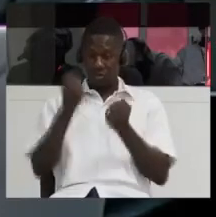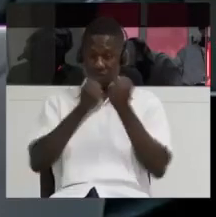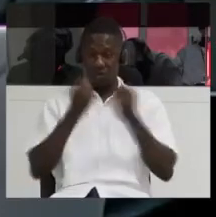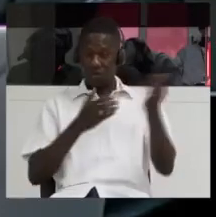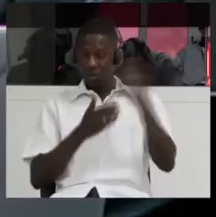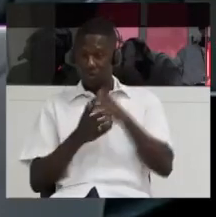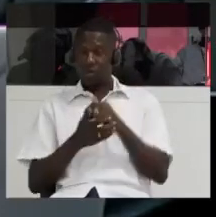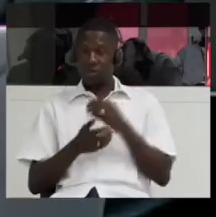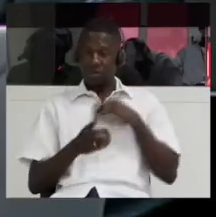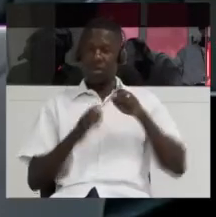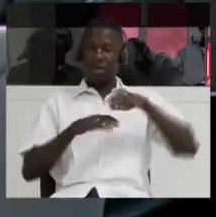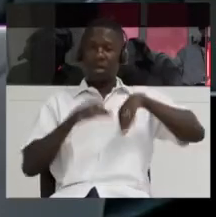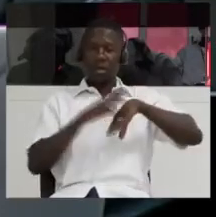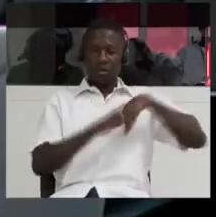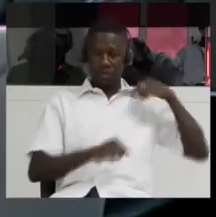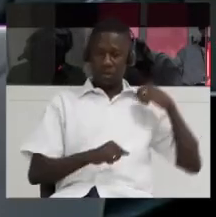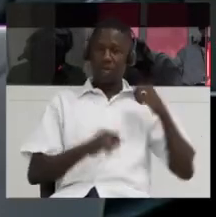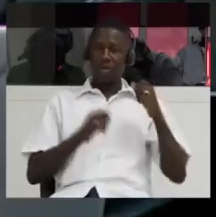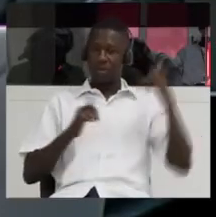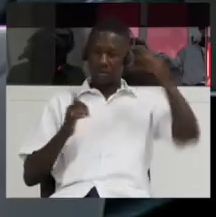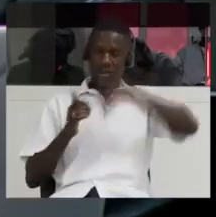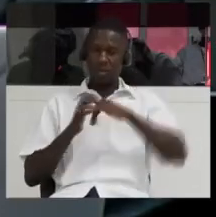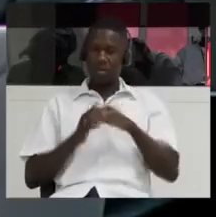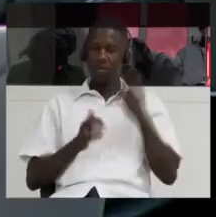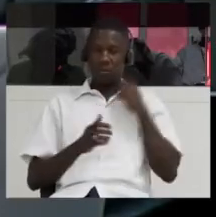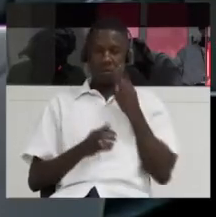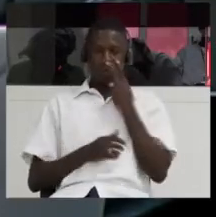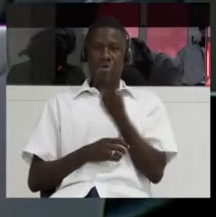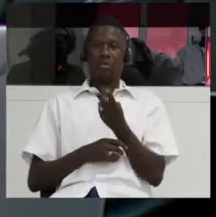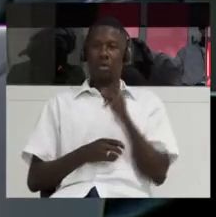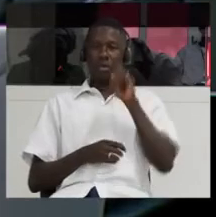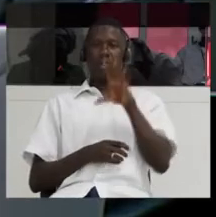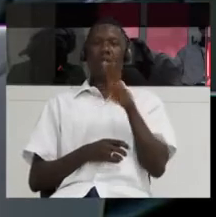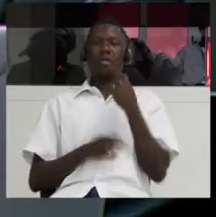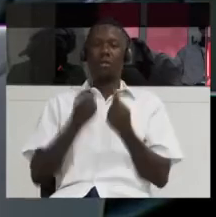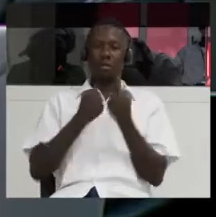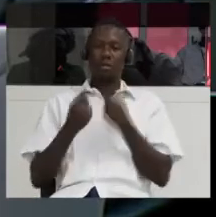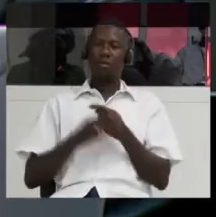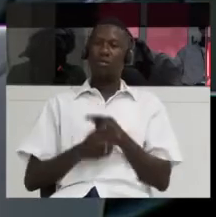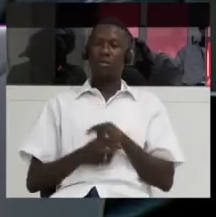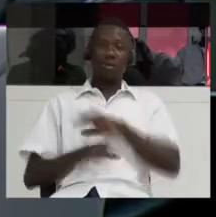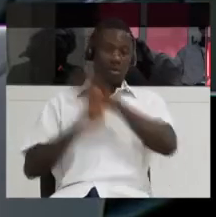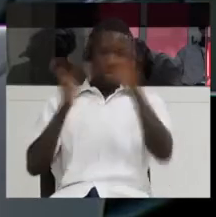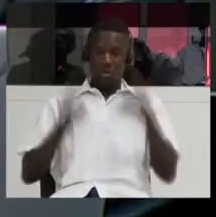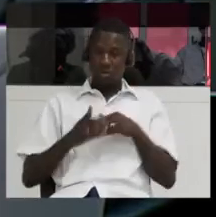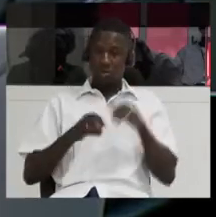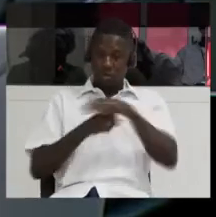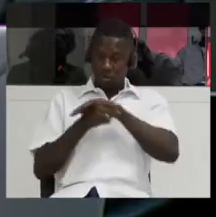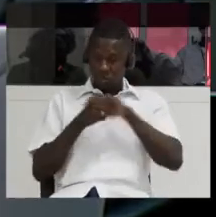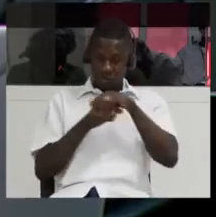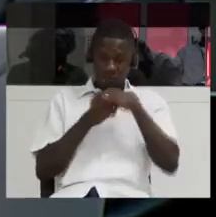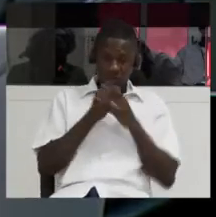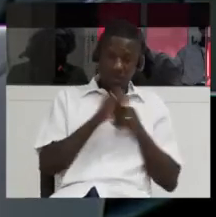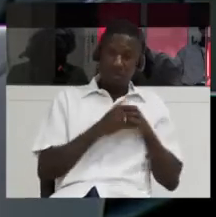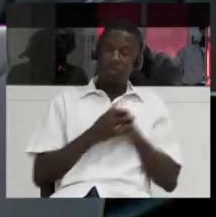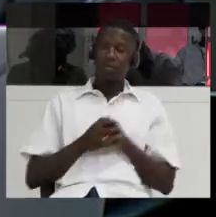far from the gate, when we saw the lights again. So everybody took cover. But when this